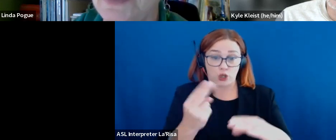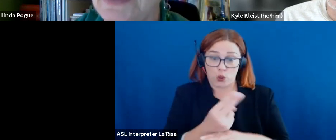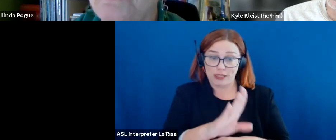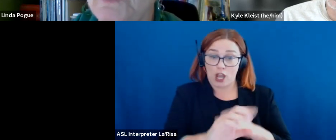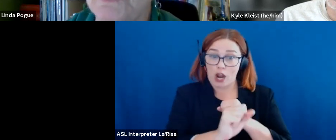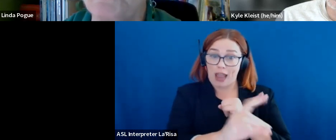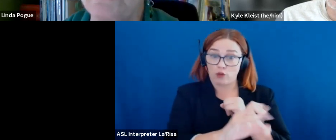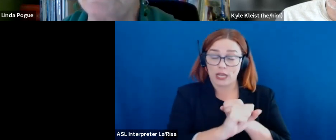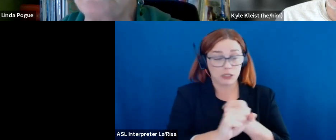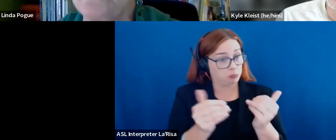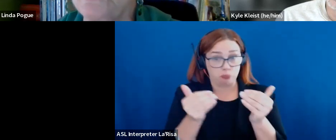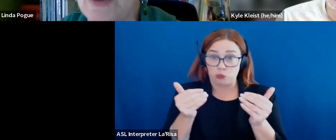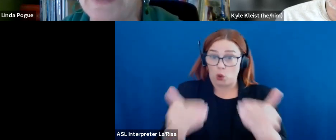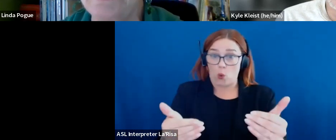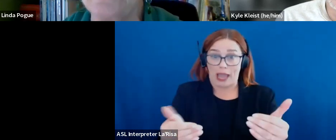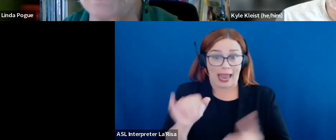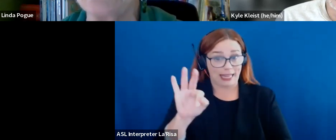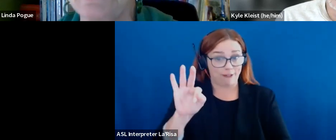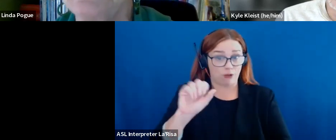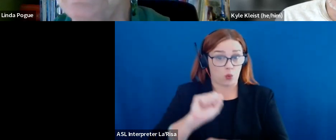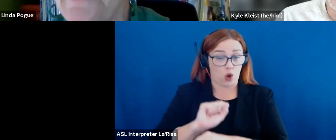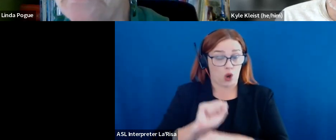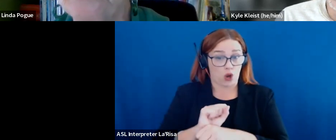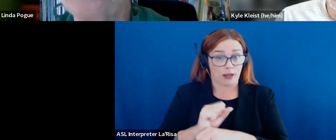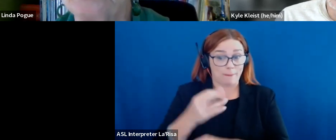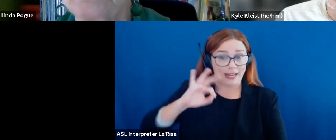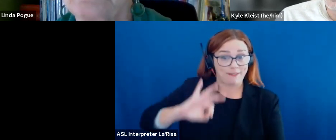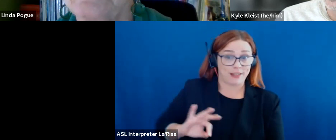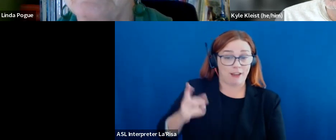it's working benefit for IL on the other end. Yeah.